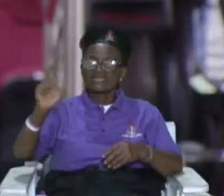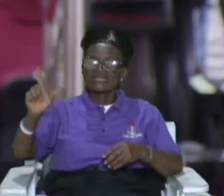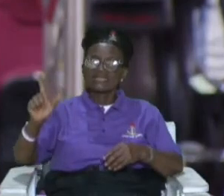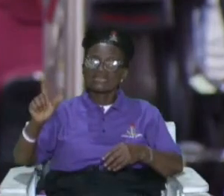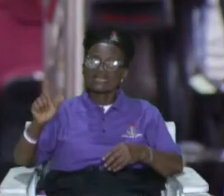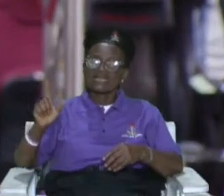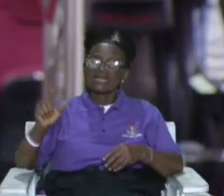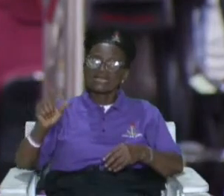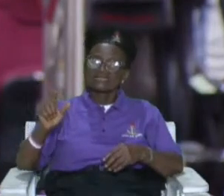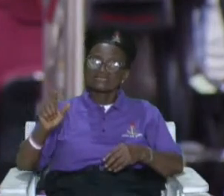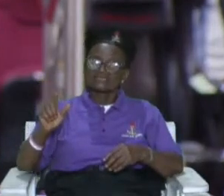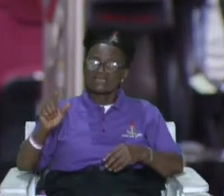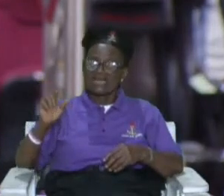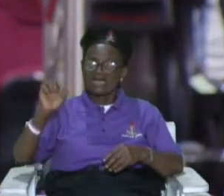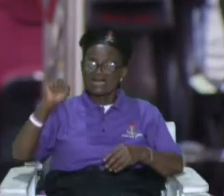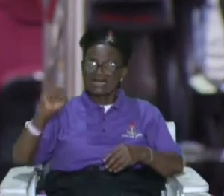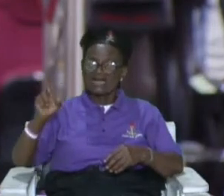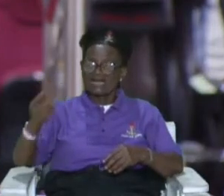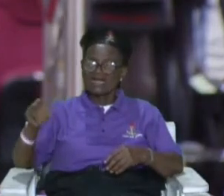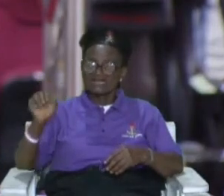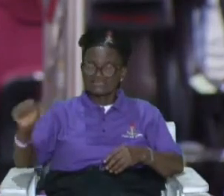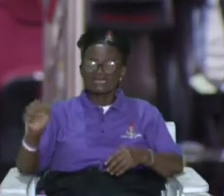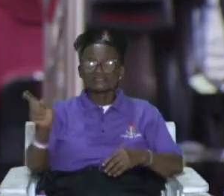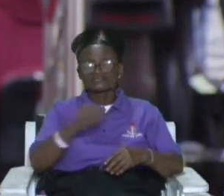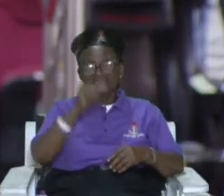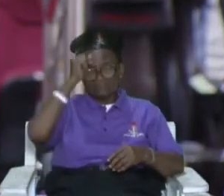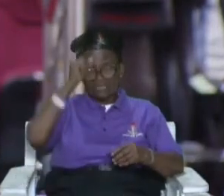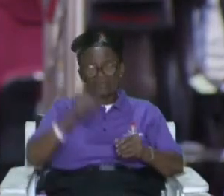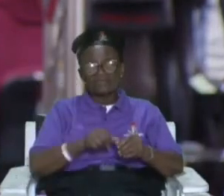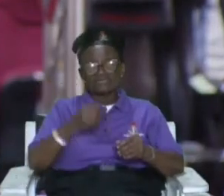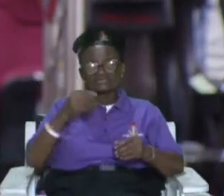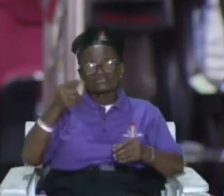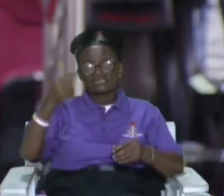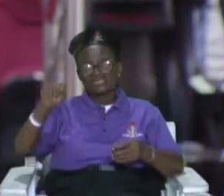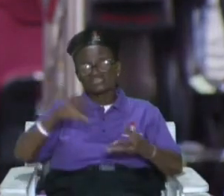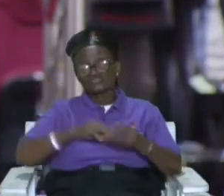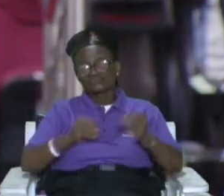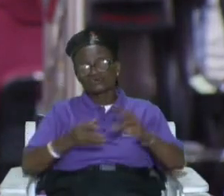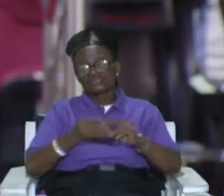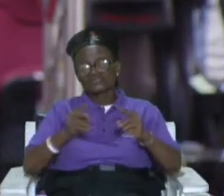And you remember the story very well. In the morning,